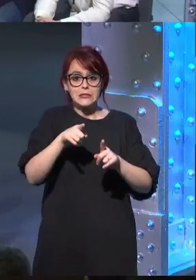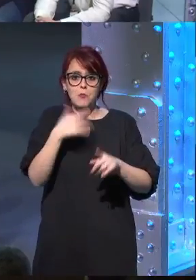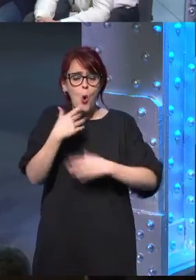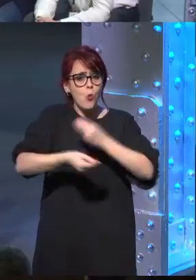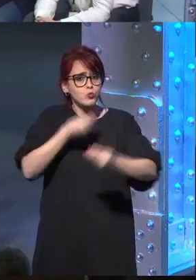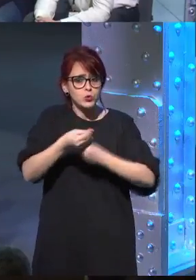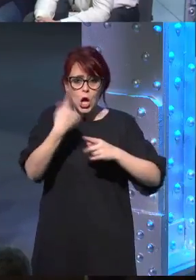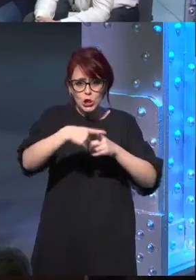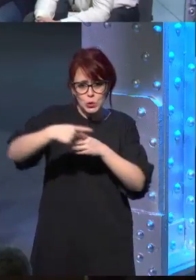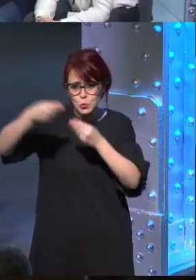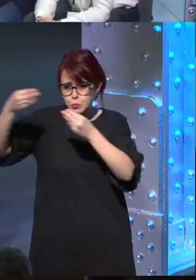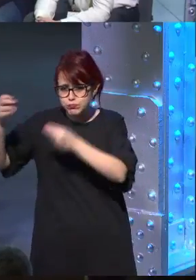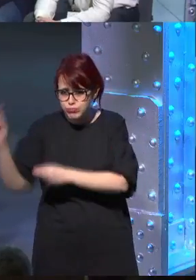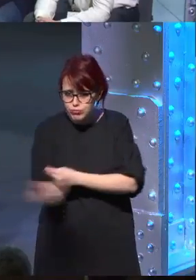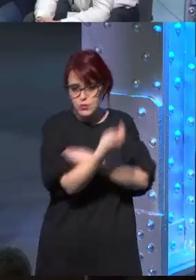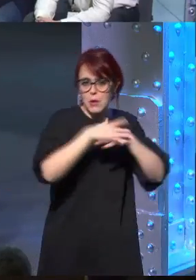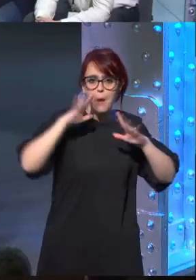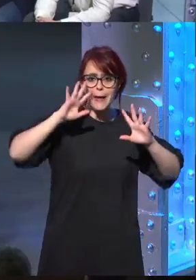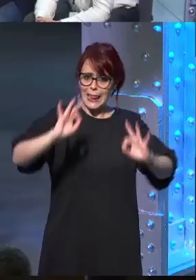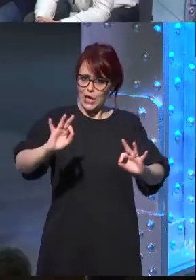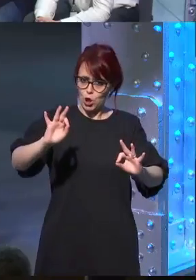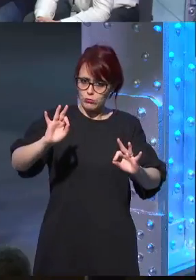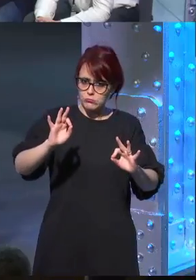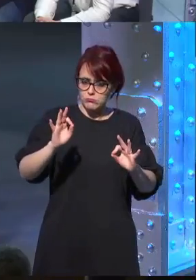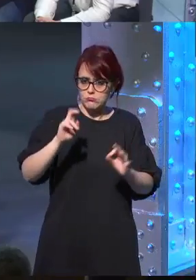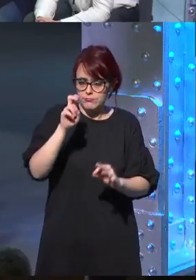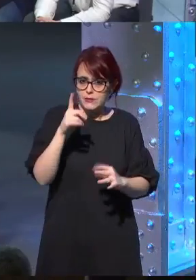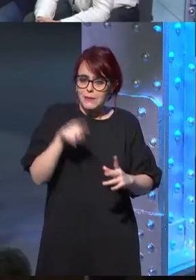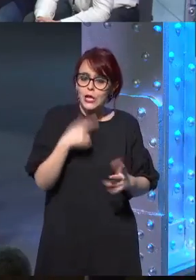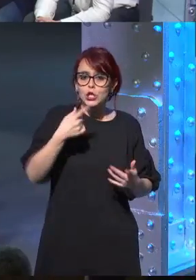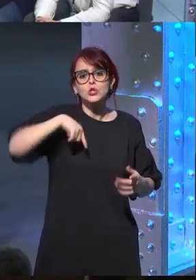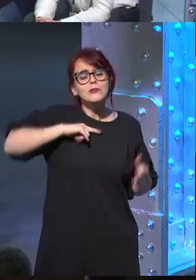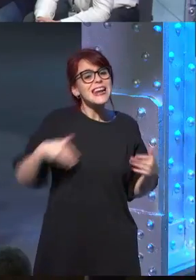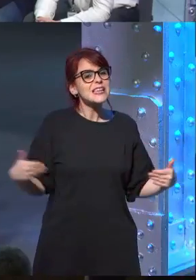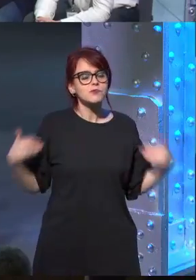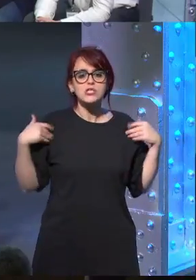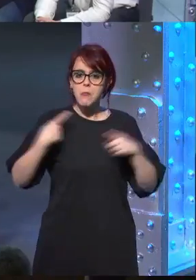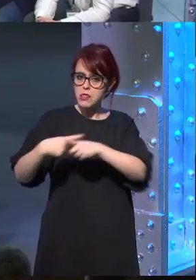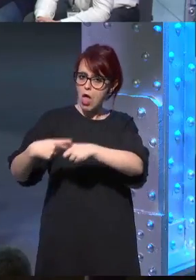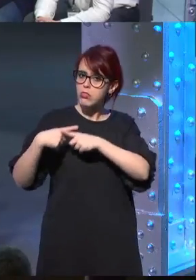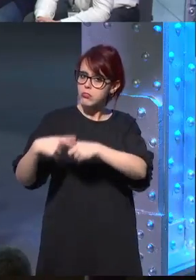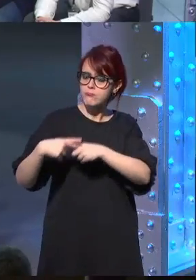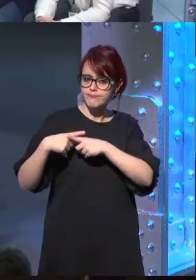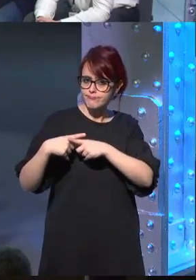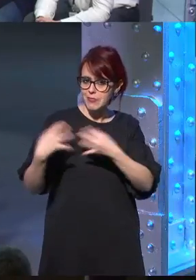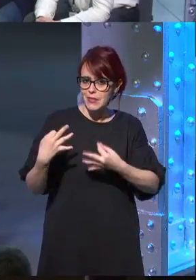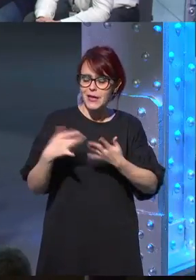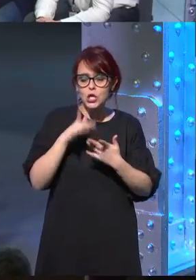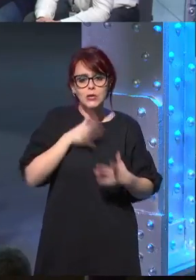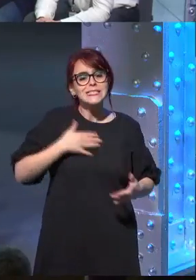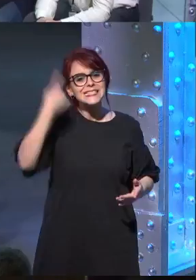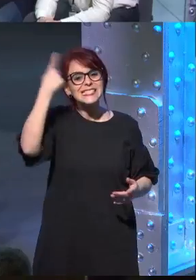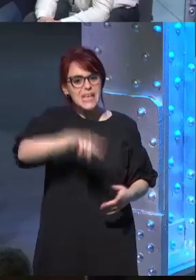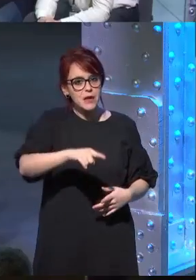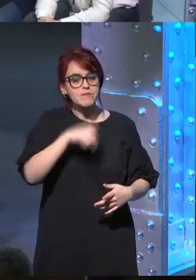It's really powerful. It can be used for many things, but it has two risks. So we must all be